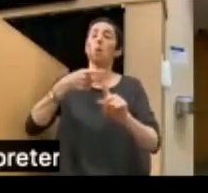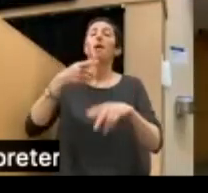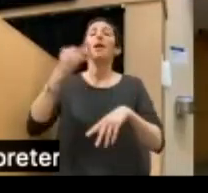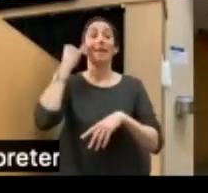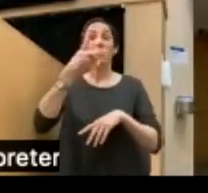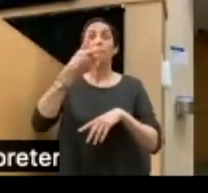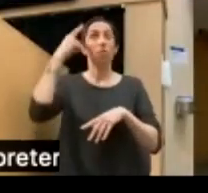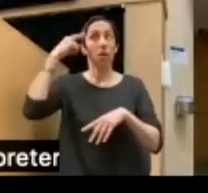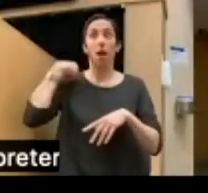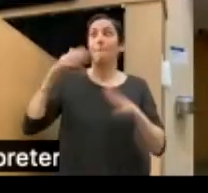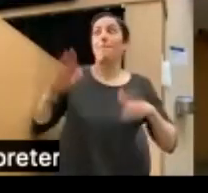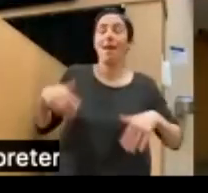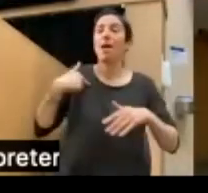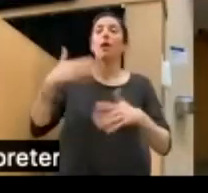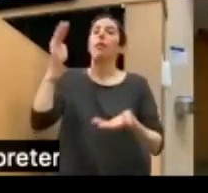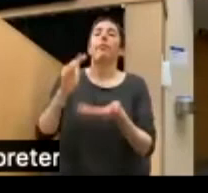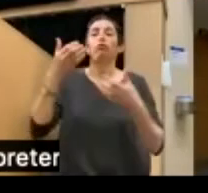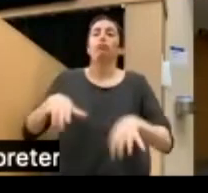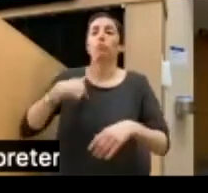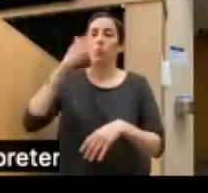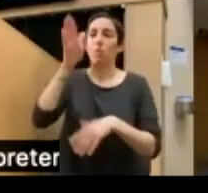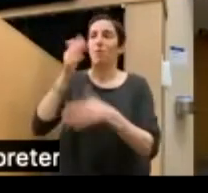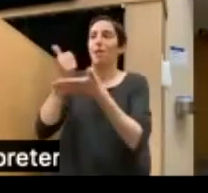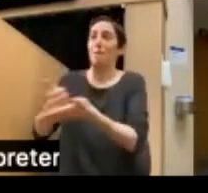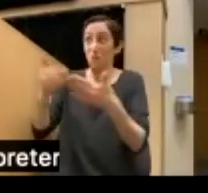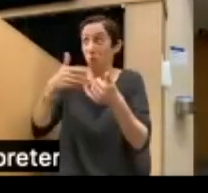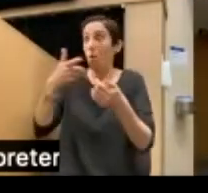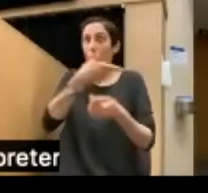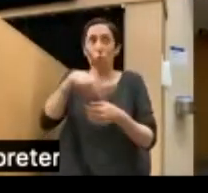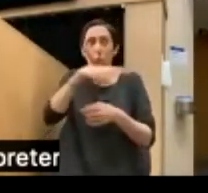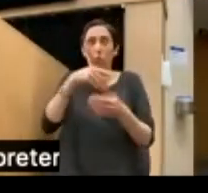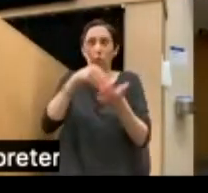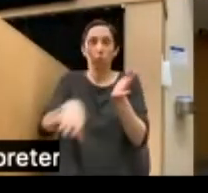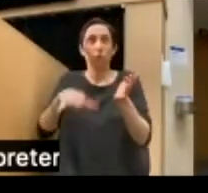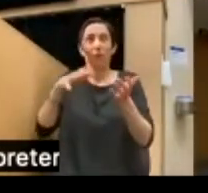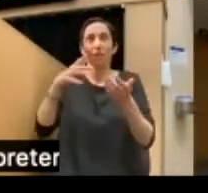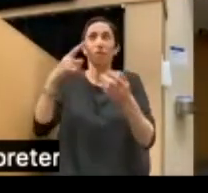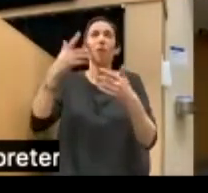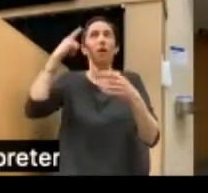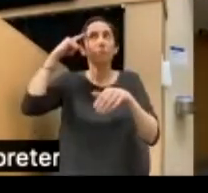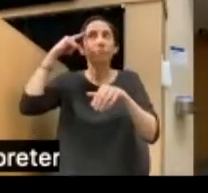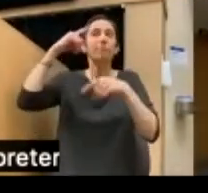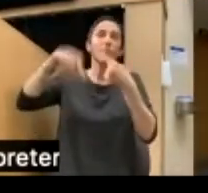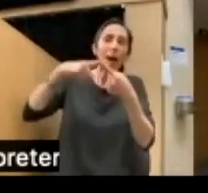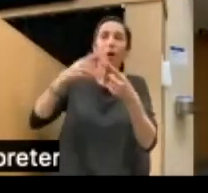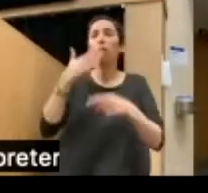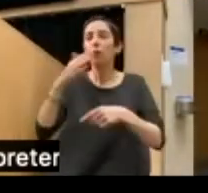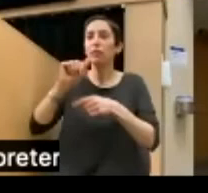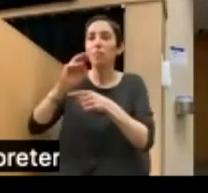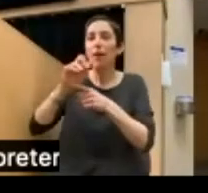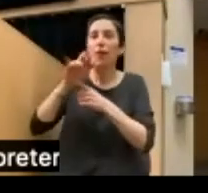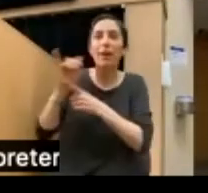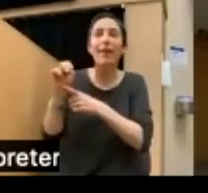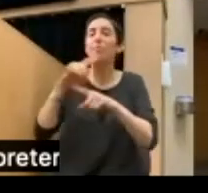a brief period, we're actually less biased as well. And again, this gets at because we're not in that lower